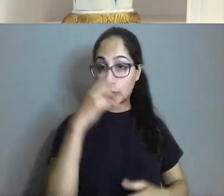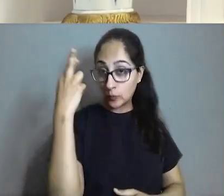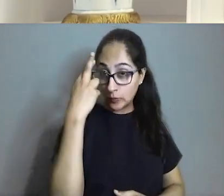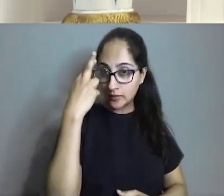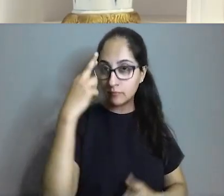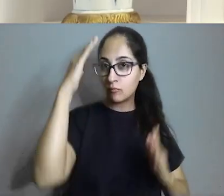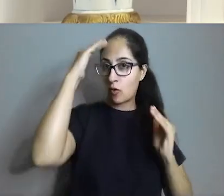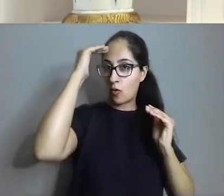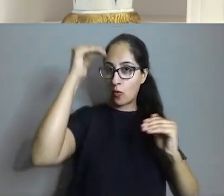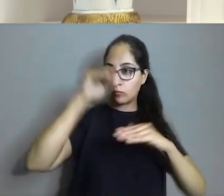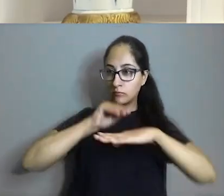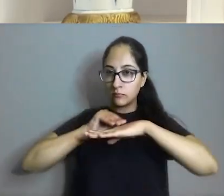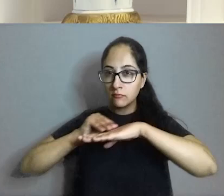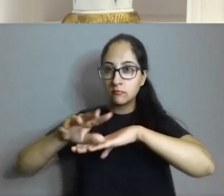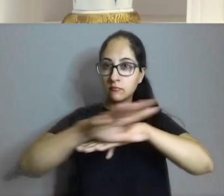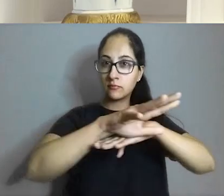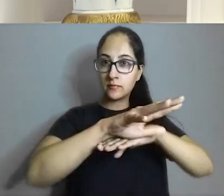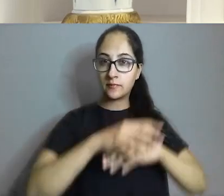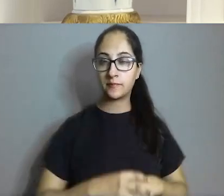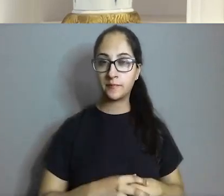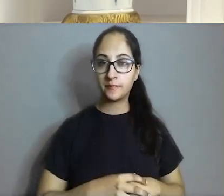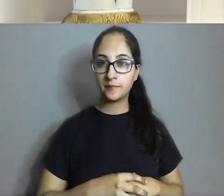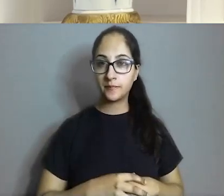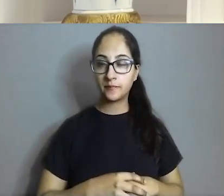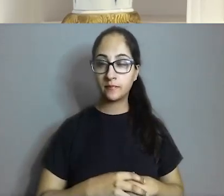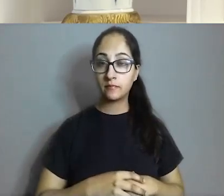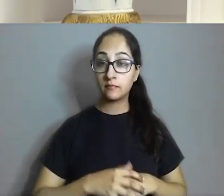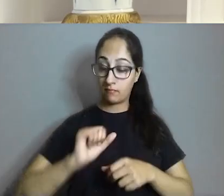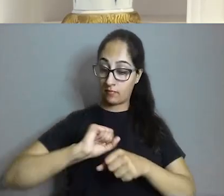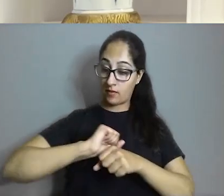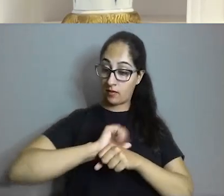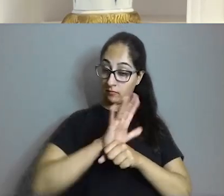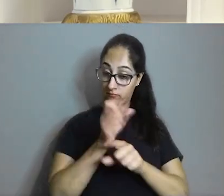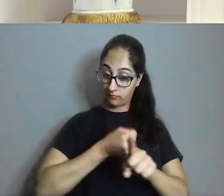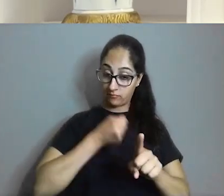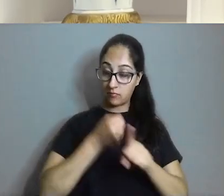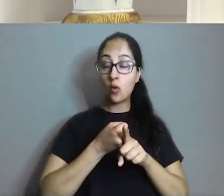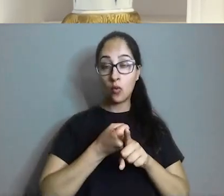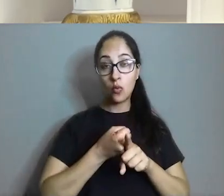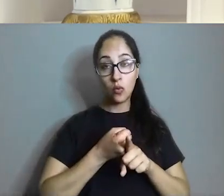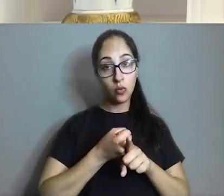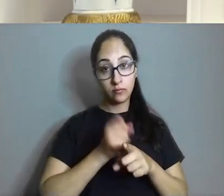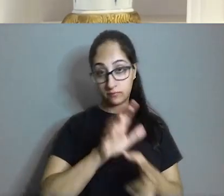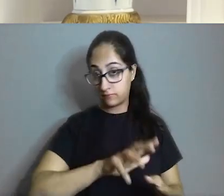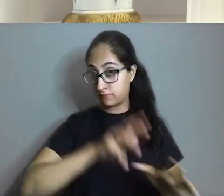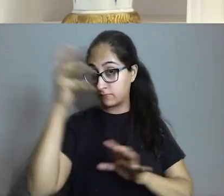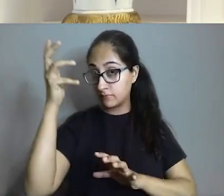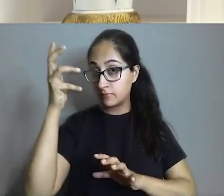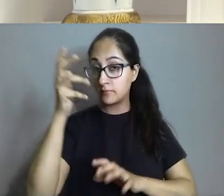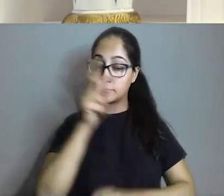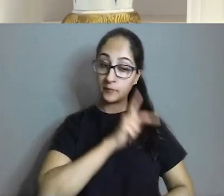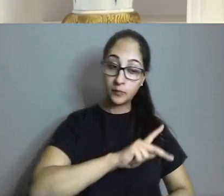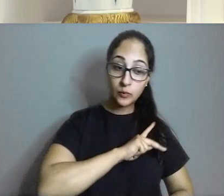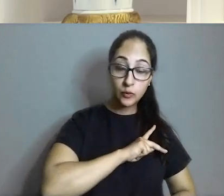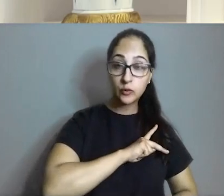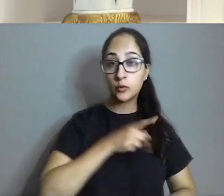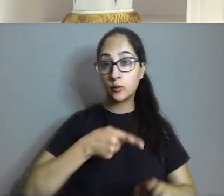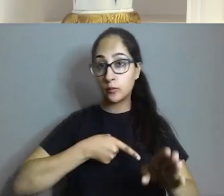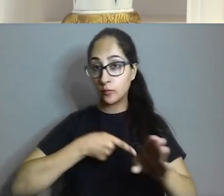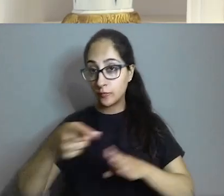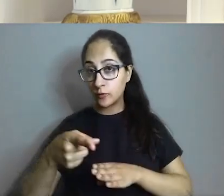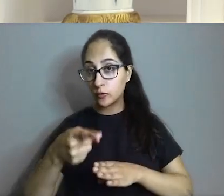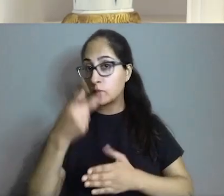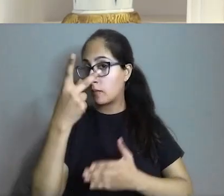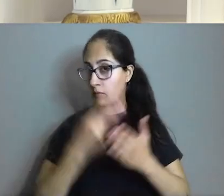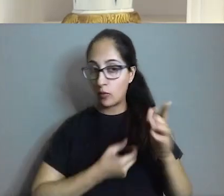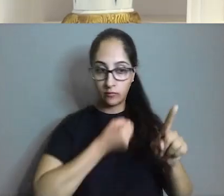The pandemic may appear to be a setback for many individuals, causing disruption in personal and professional